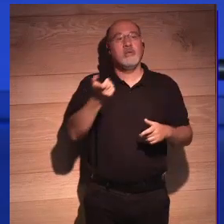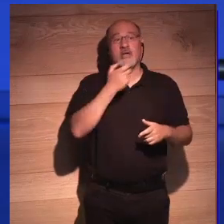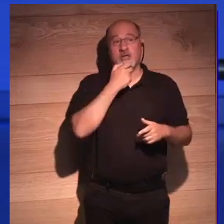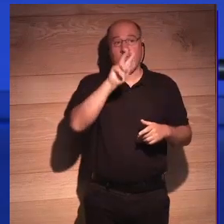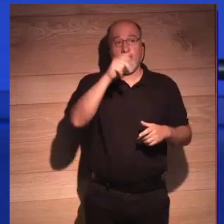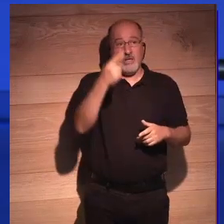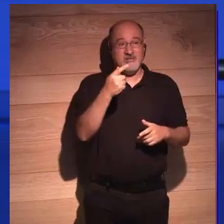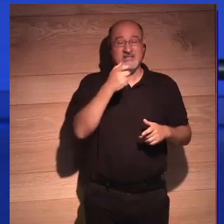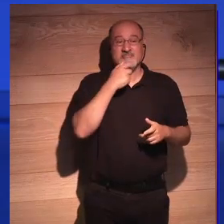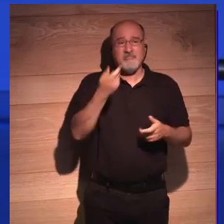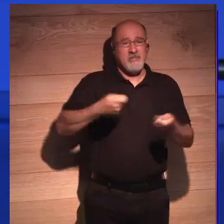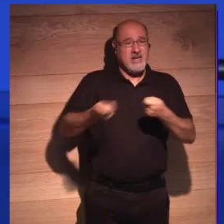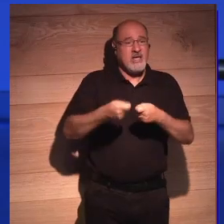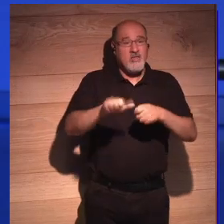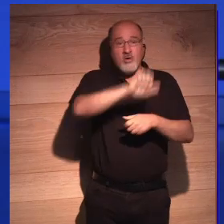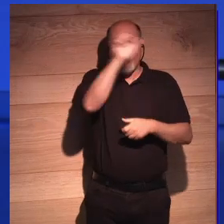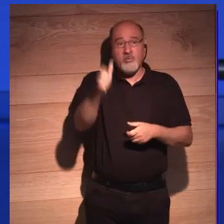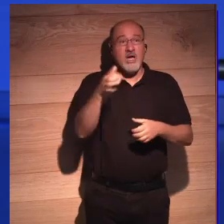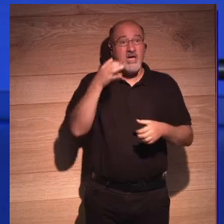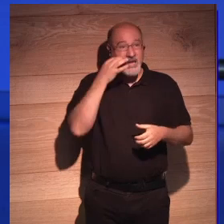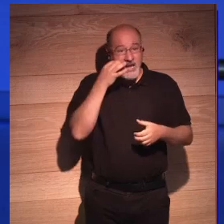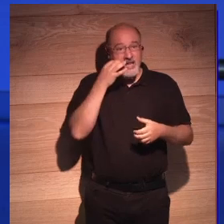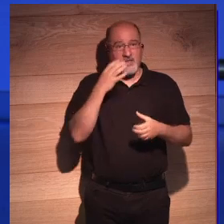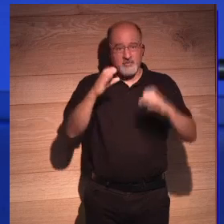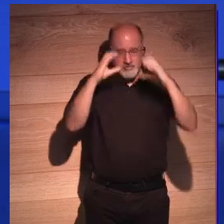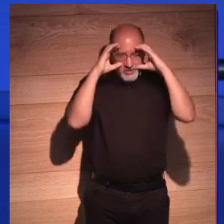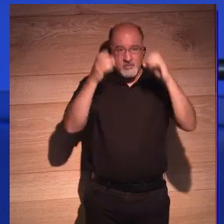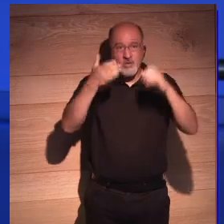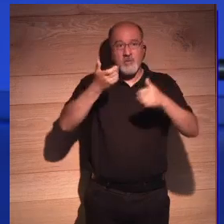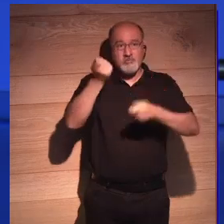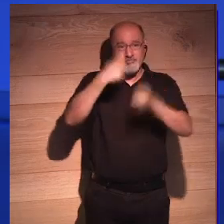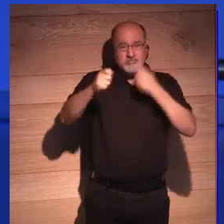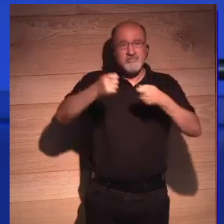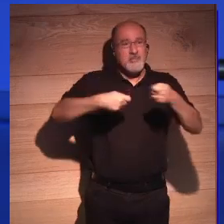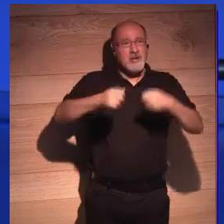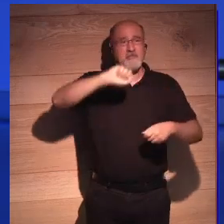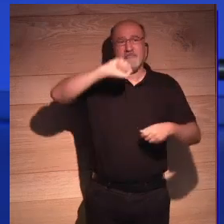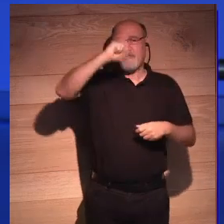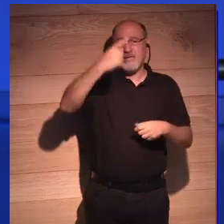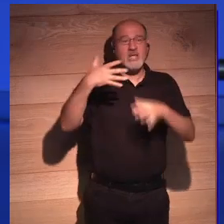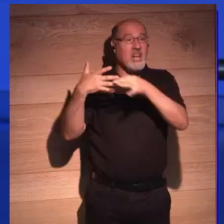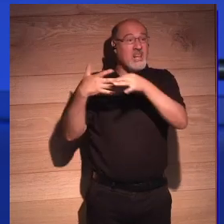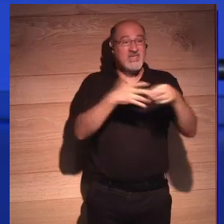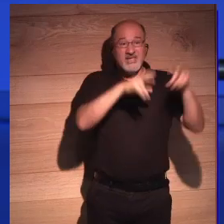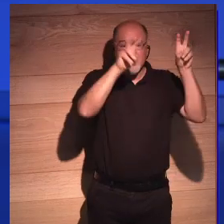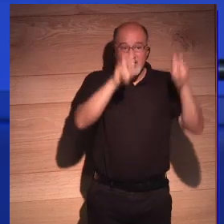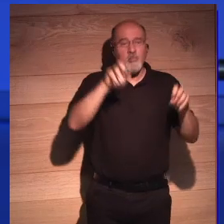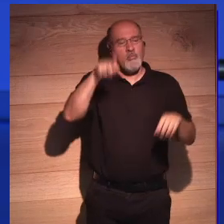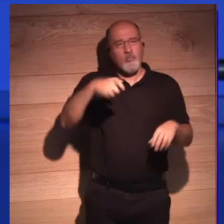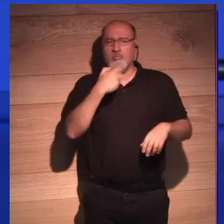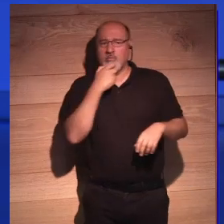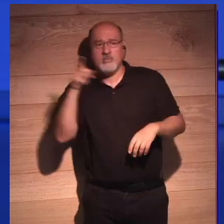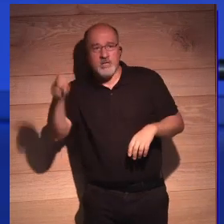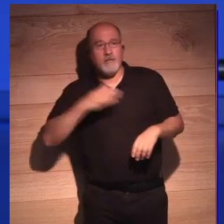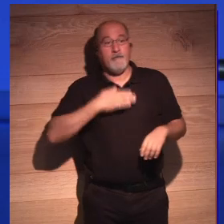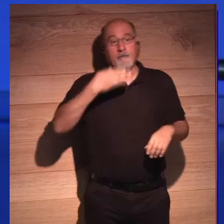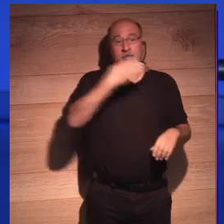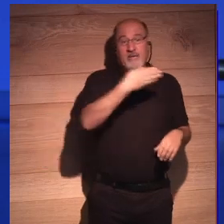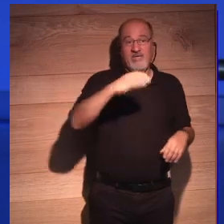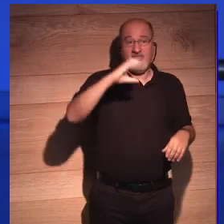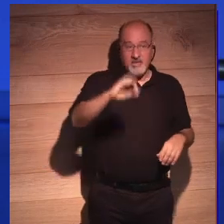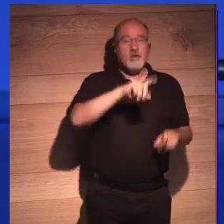human trafficking in Mexico. So we are one of the leaders in virtual reality. Our institutions, the more prestigious ones